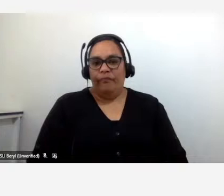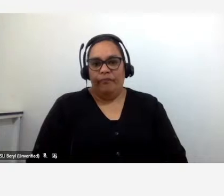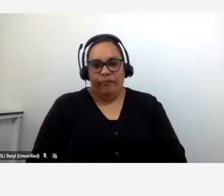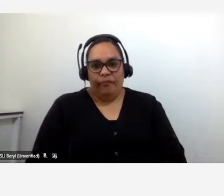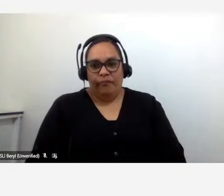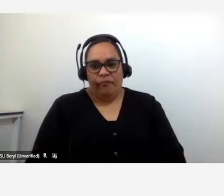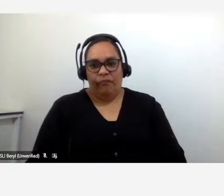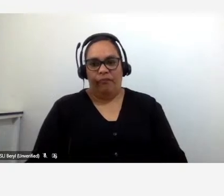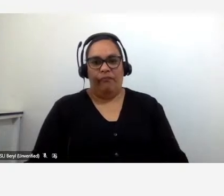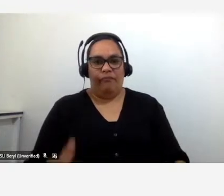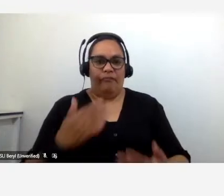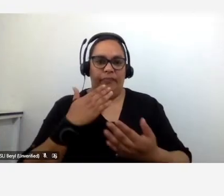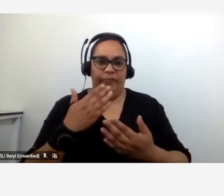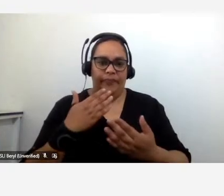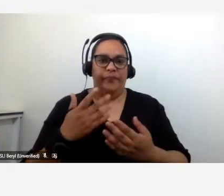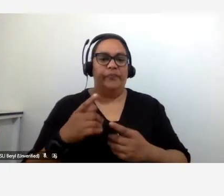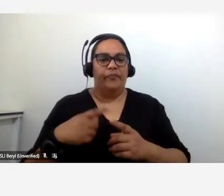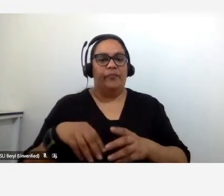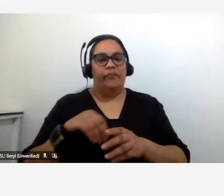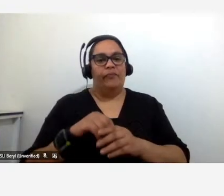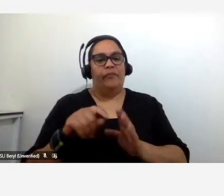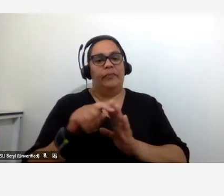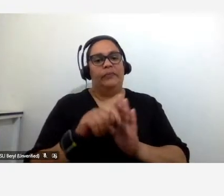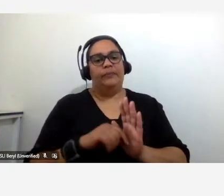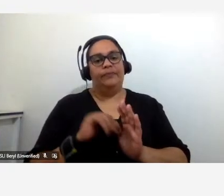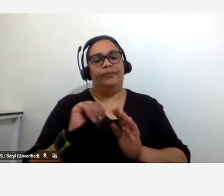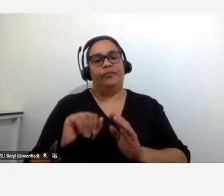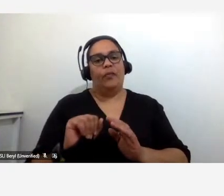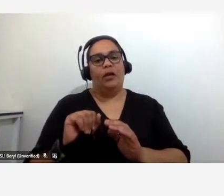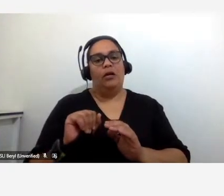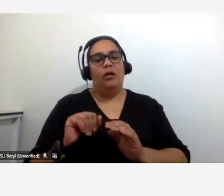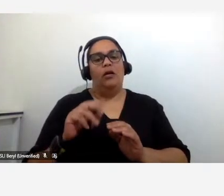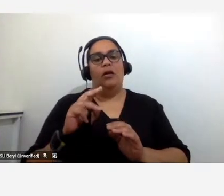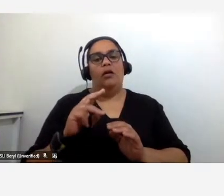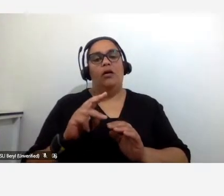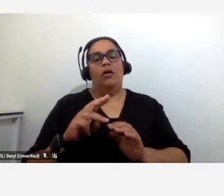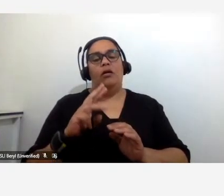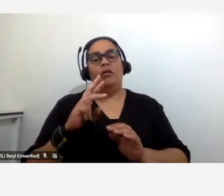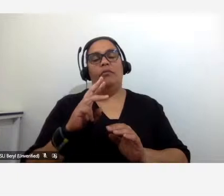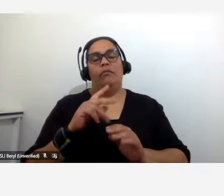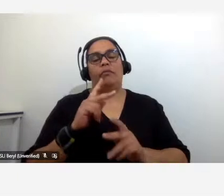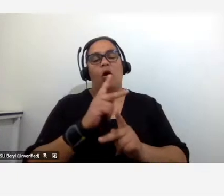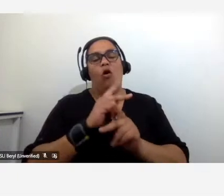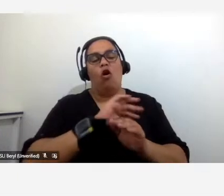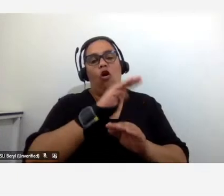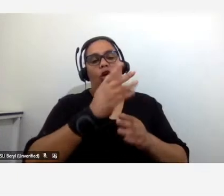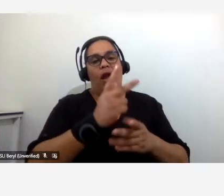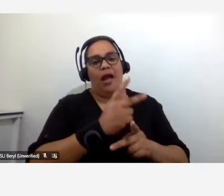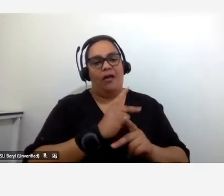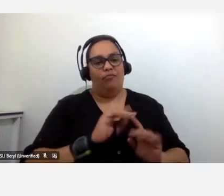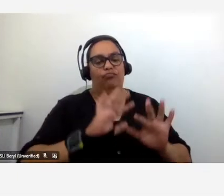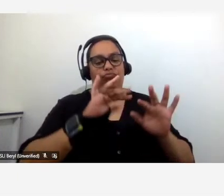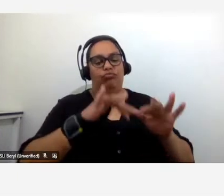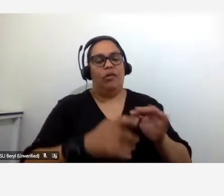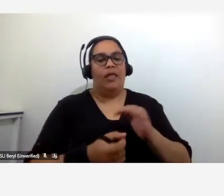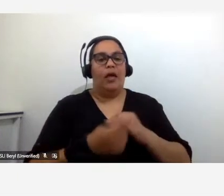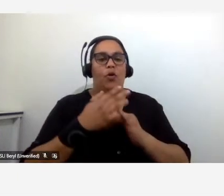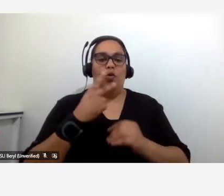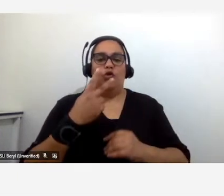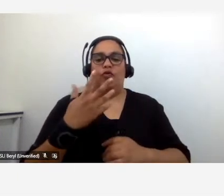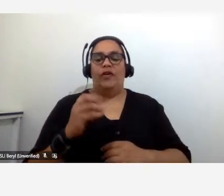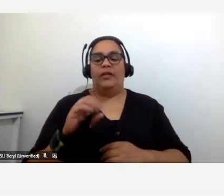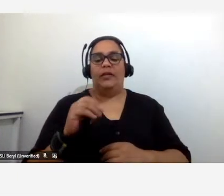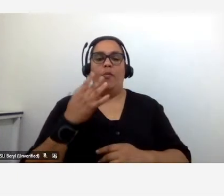Thank you. In terms of the flooding in the archives, that unfortunately happened on the 25th of